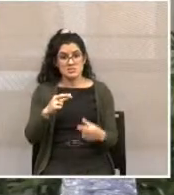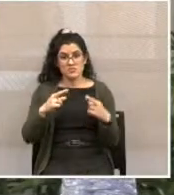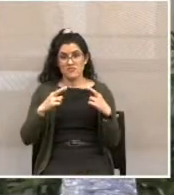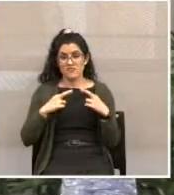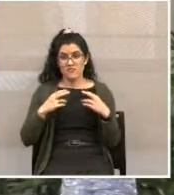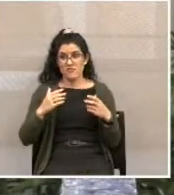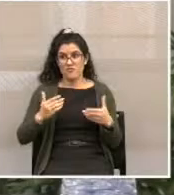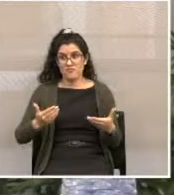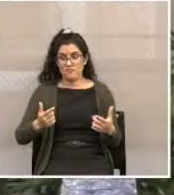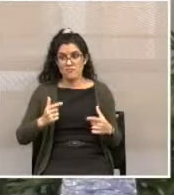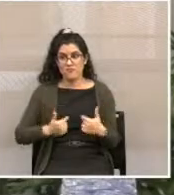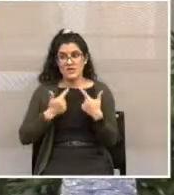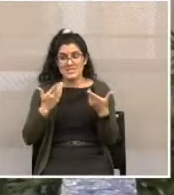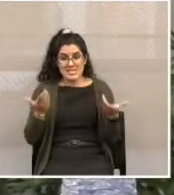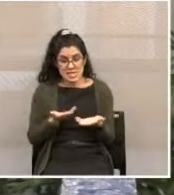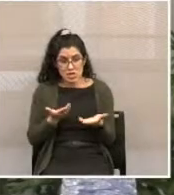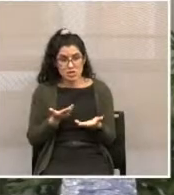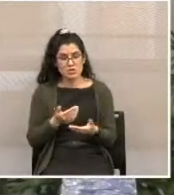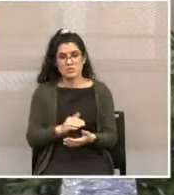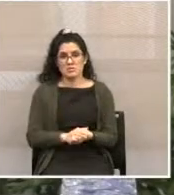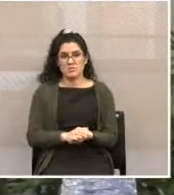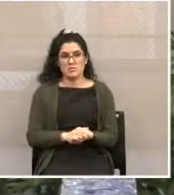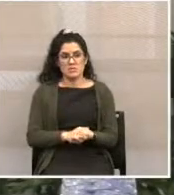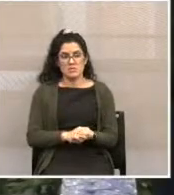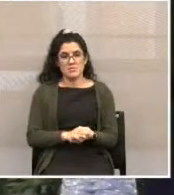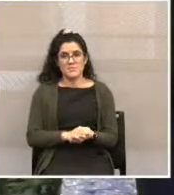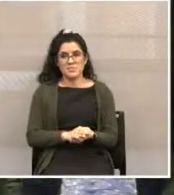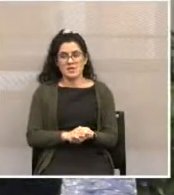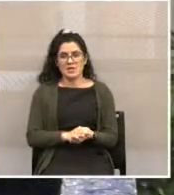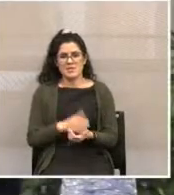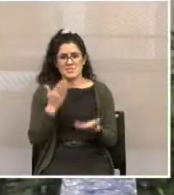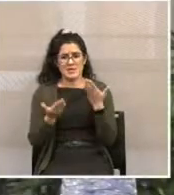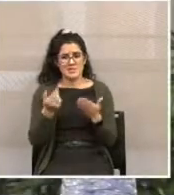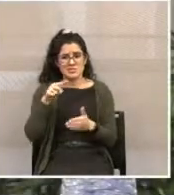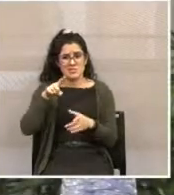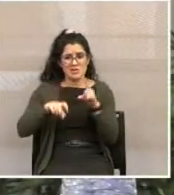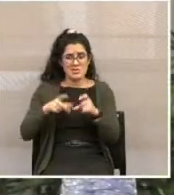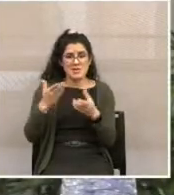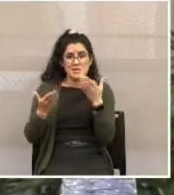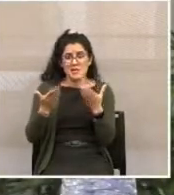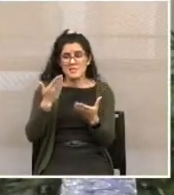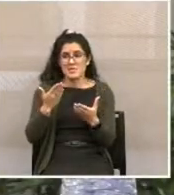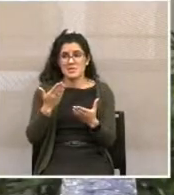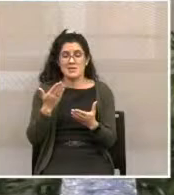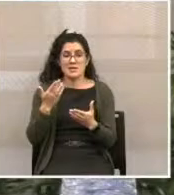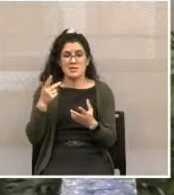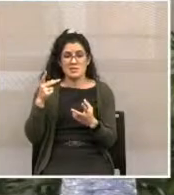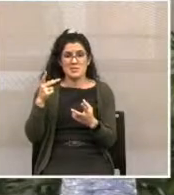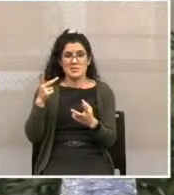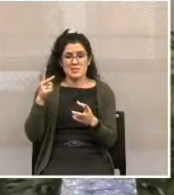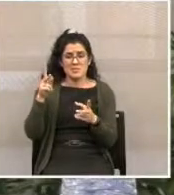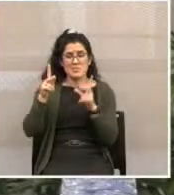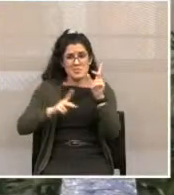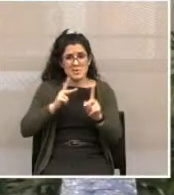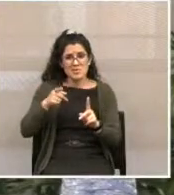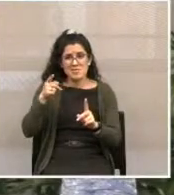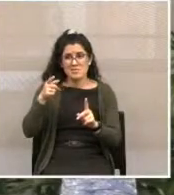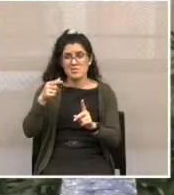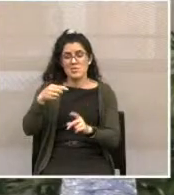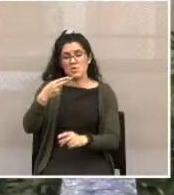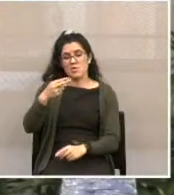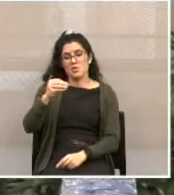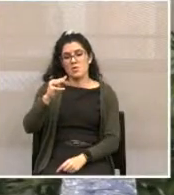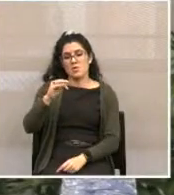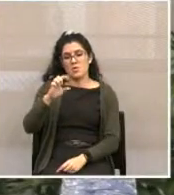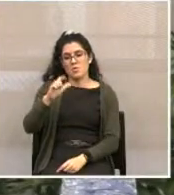who's got a visa that is questionable, and maybe Homeland Security needs to look into how did he get into this